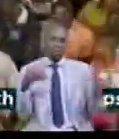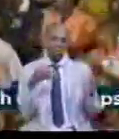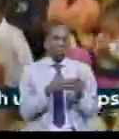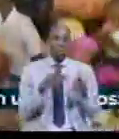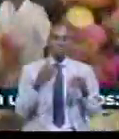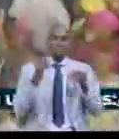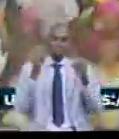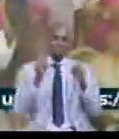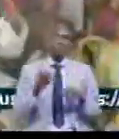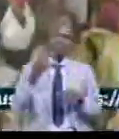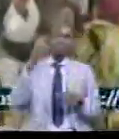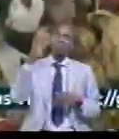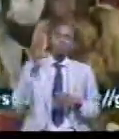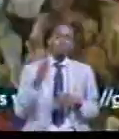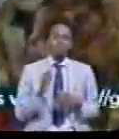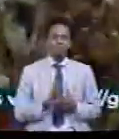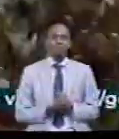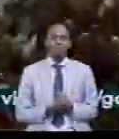God.